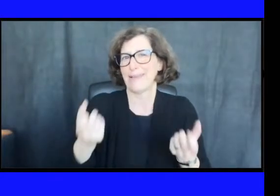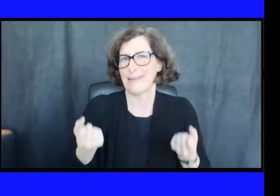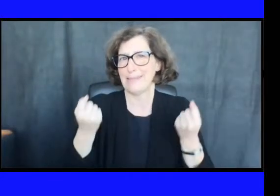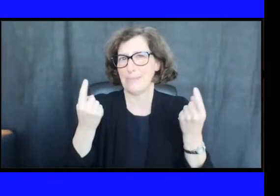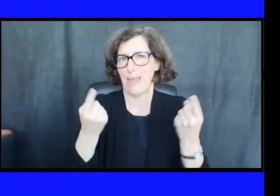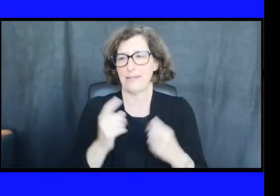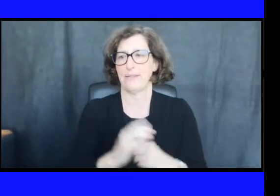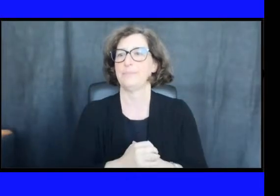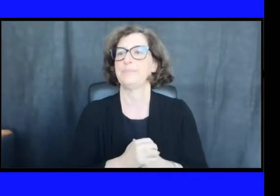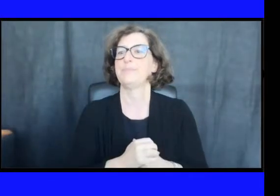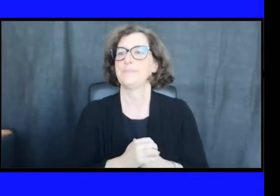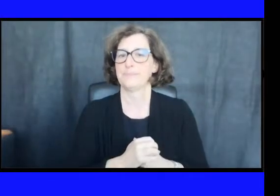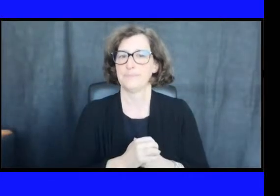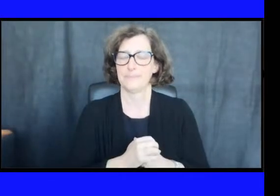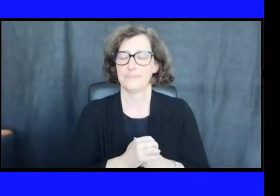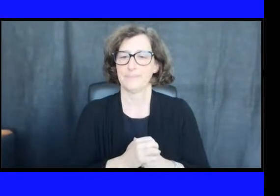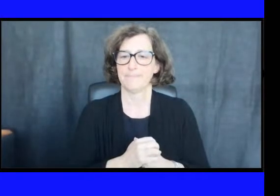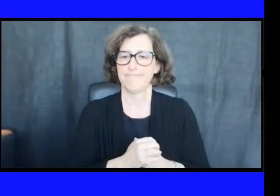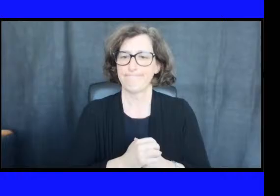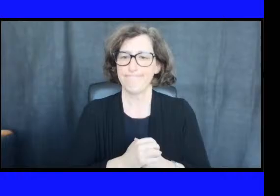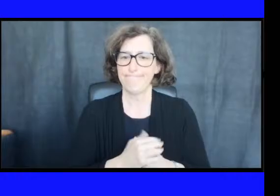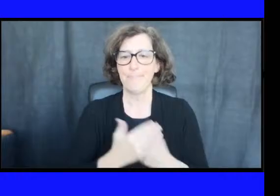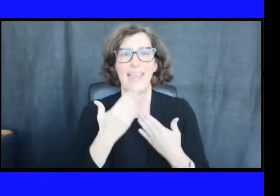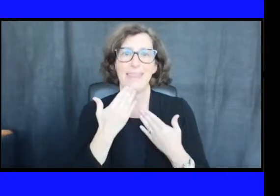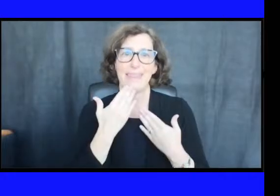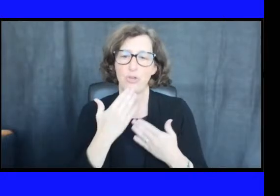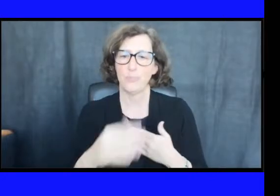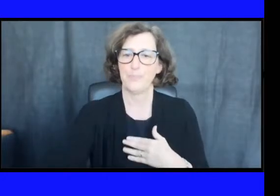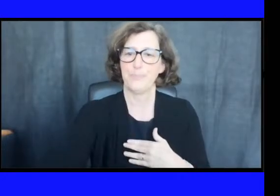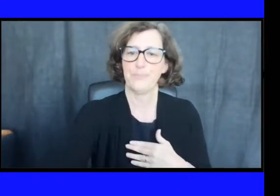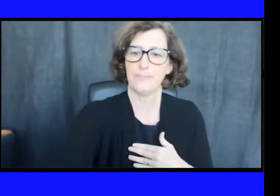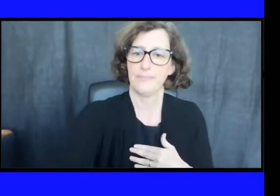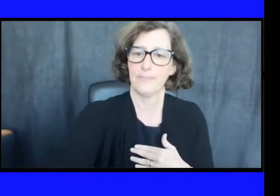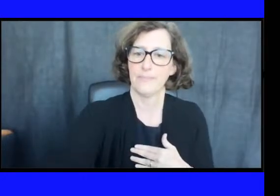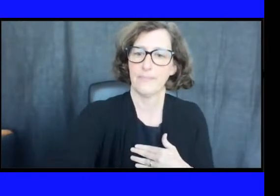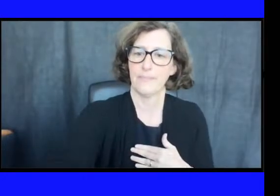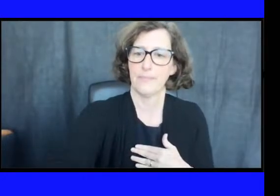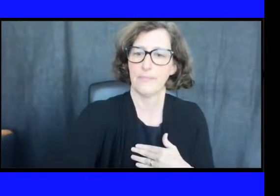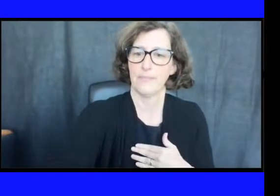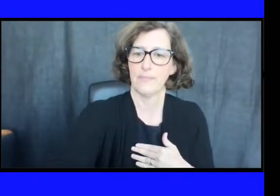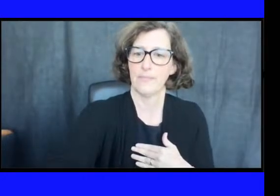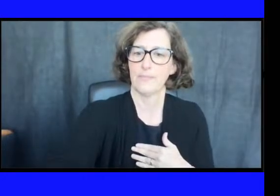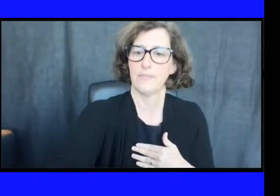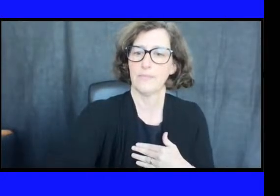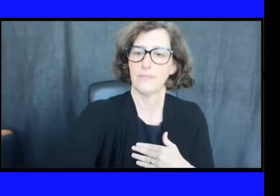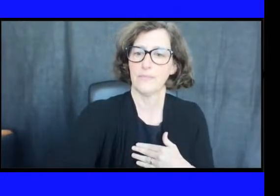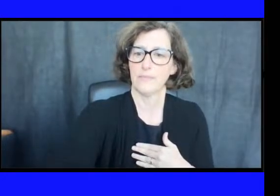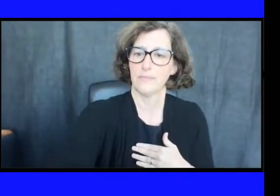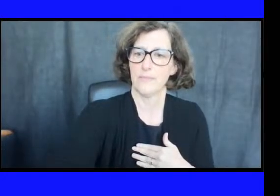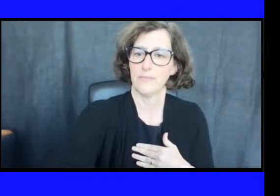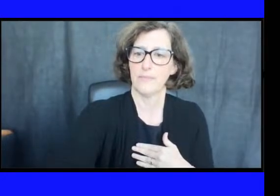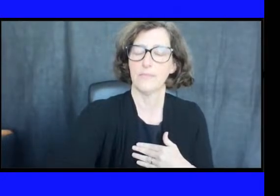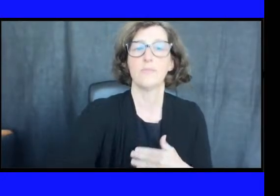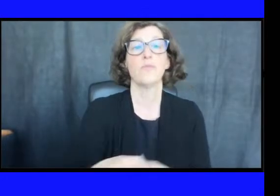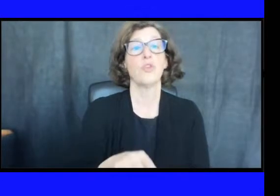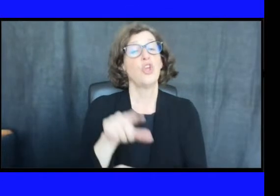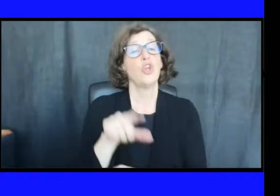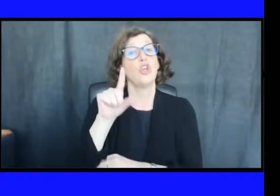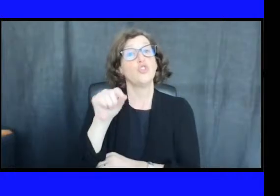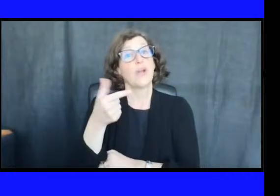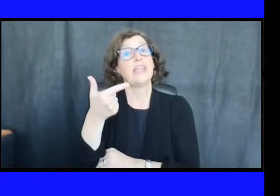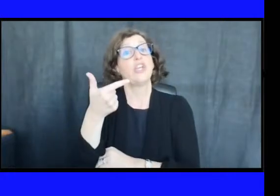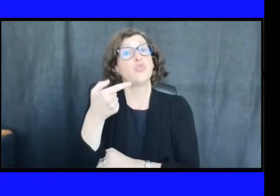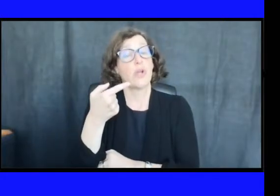further details when she gives her update. And the system neared its 30% contracting spend goal for minority and women-owned